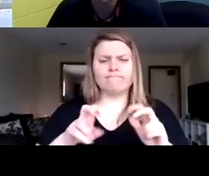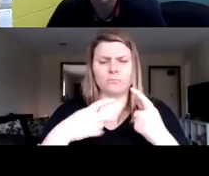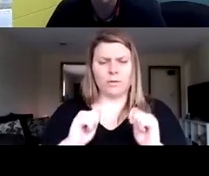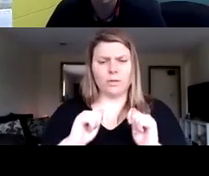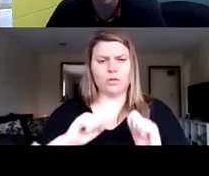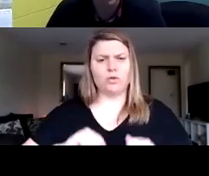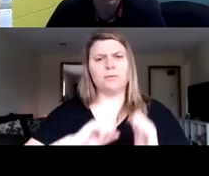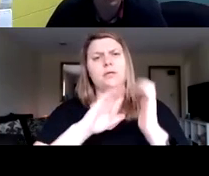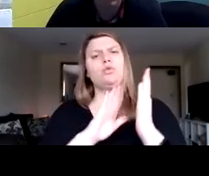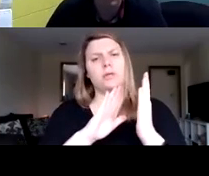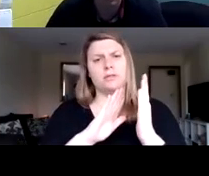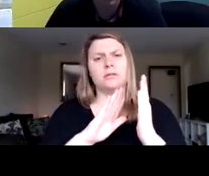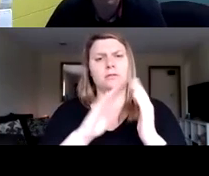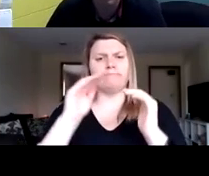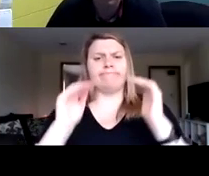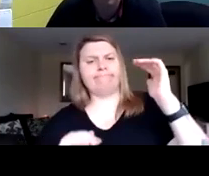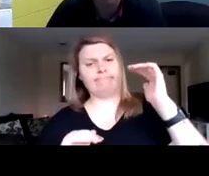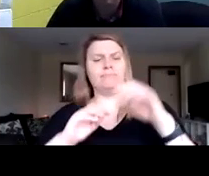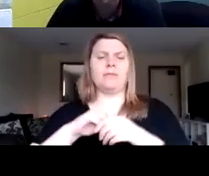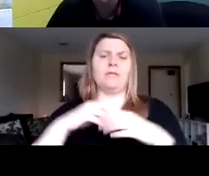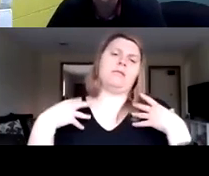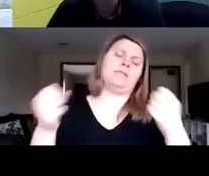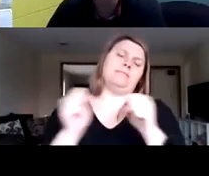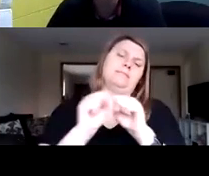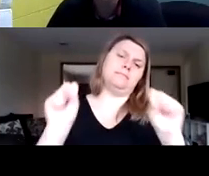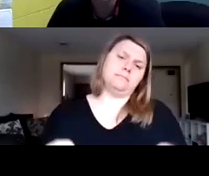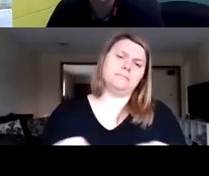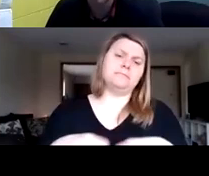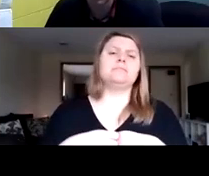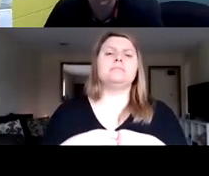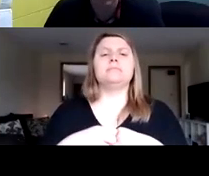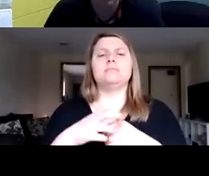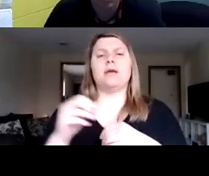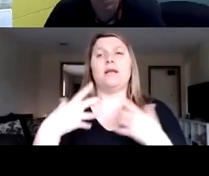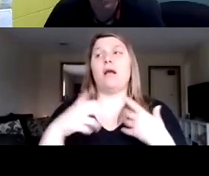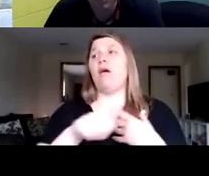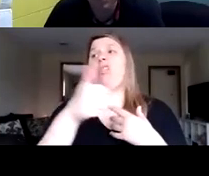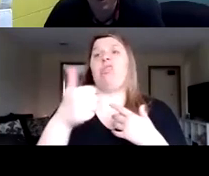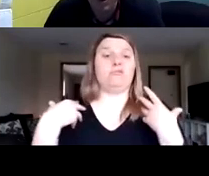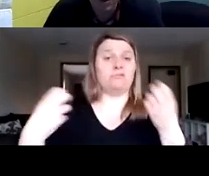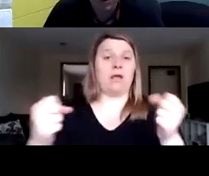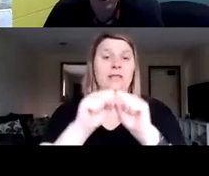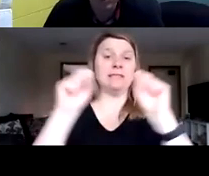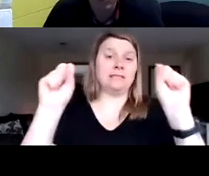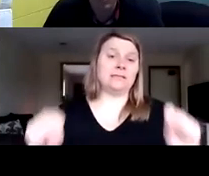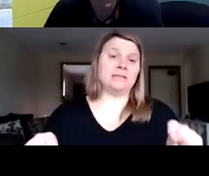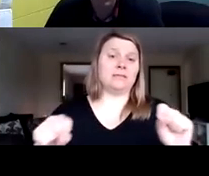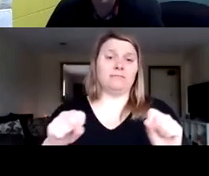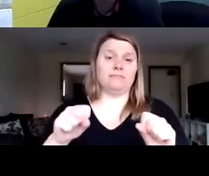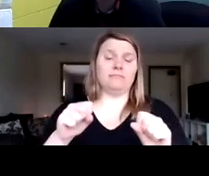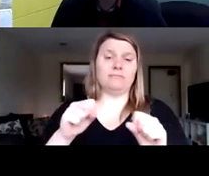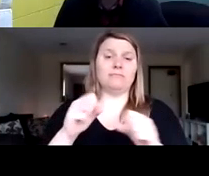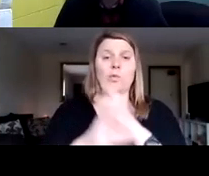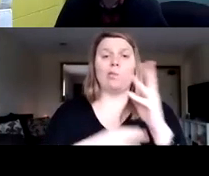address inequities within our health system and health systems across the globe, and